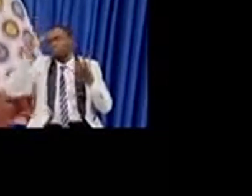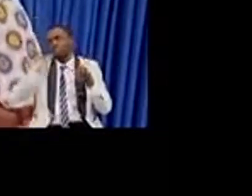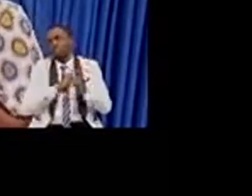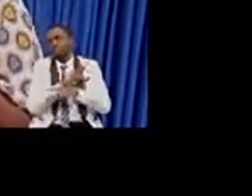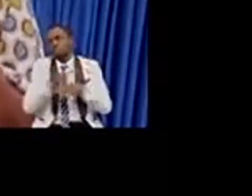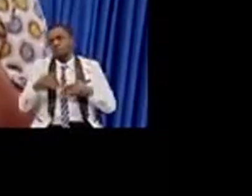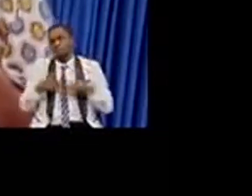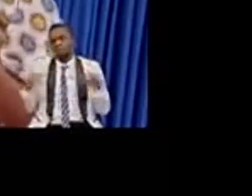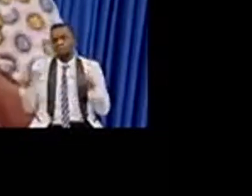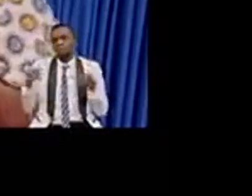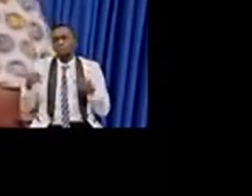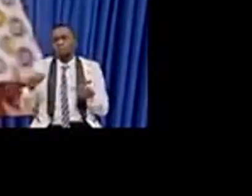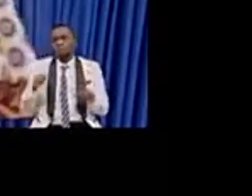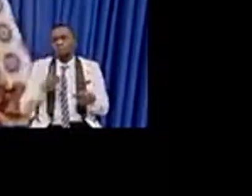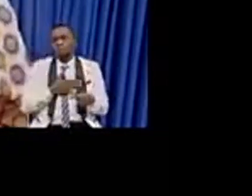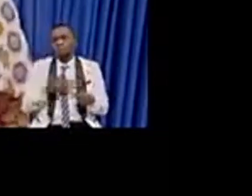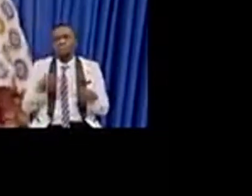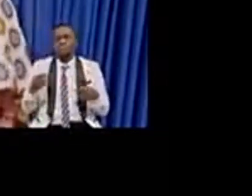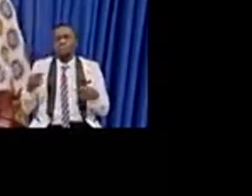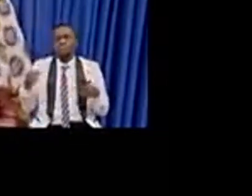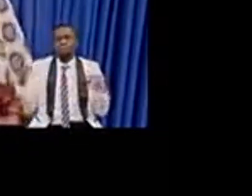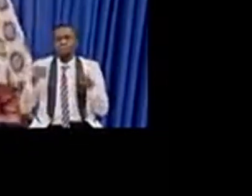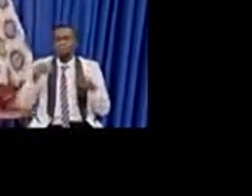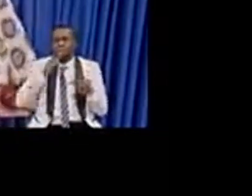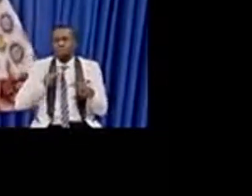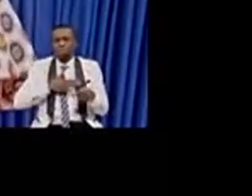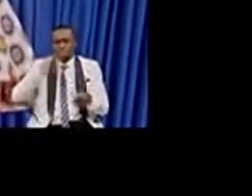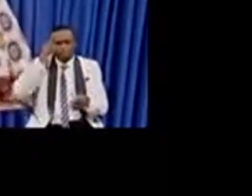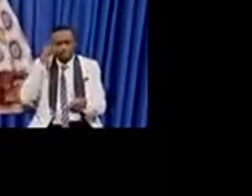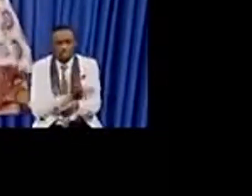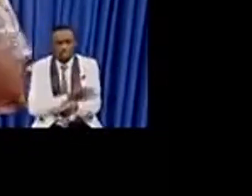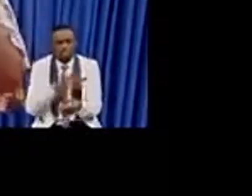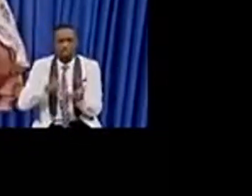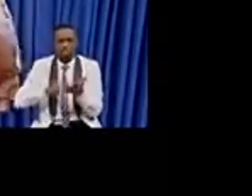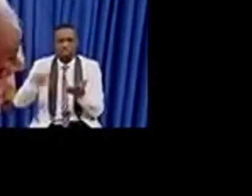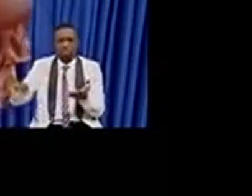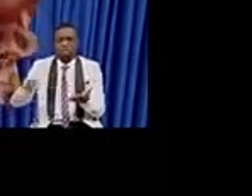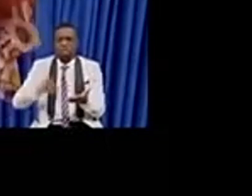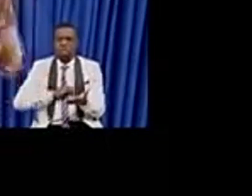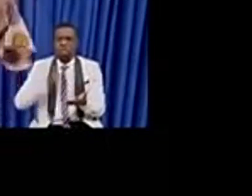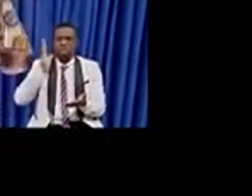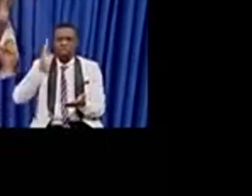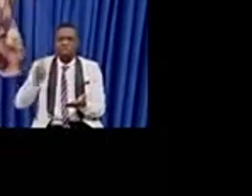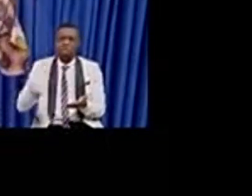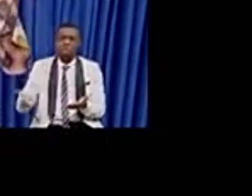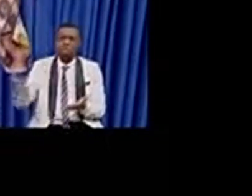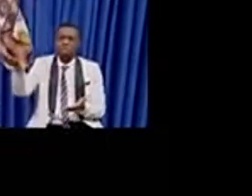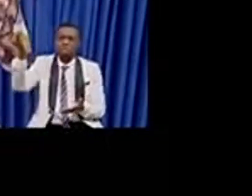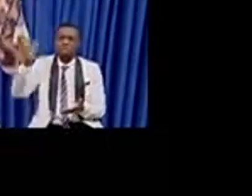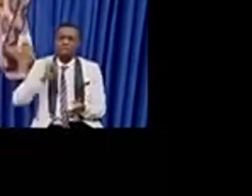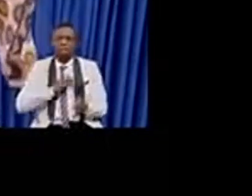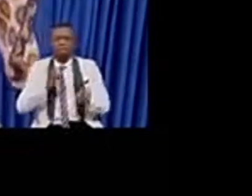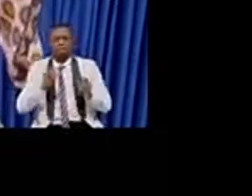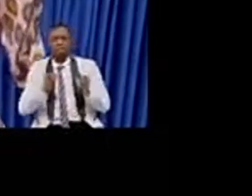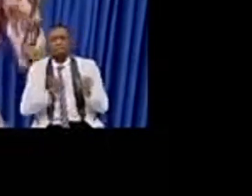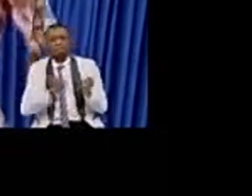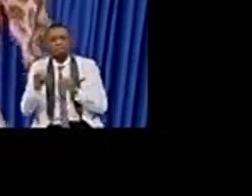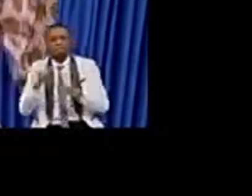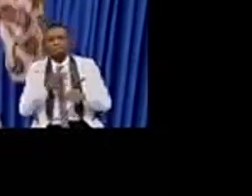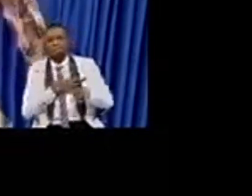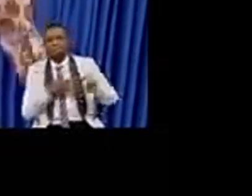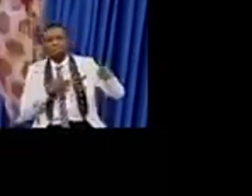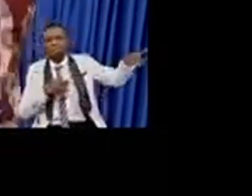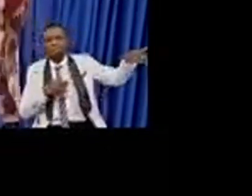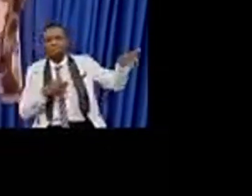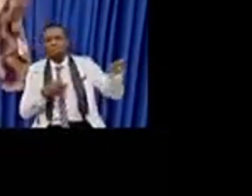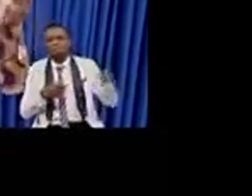The pain I have is my daughter's result. I will raise up my right hand. The remaining one, I send to Ambusari University. When the man